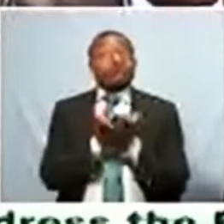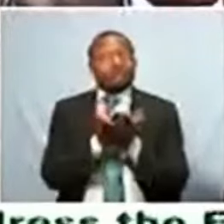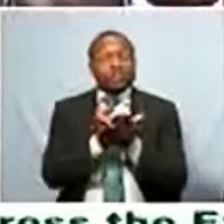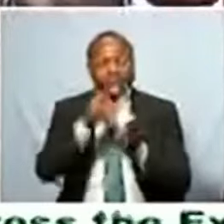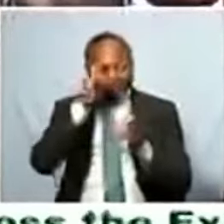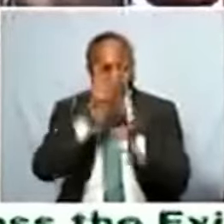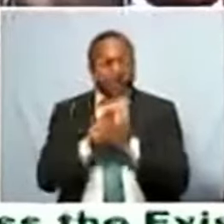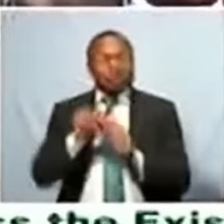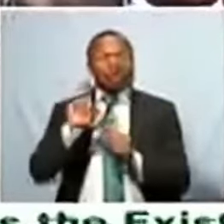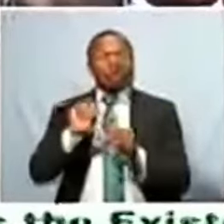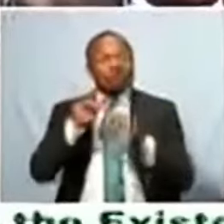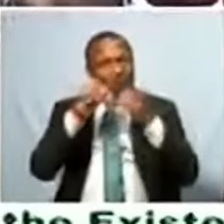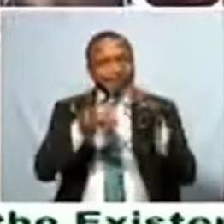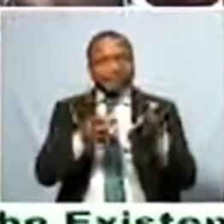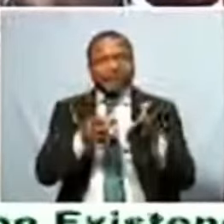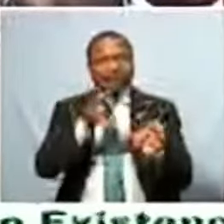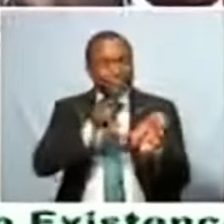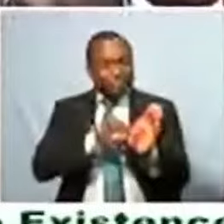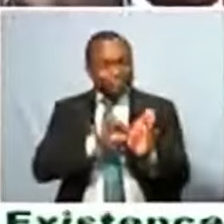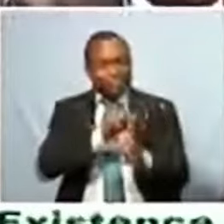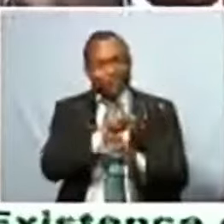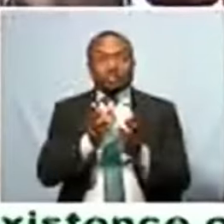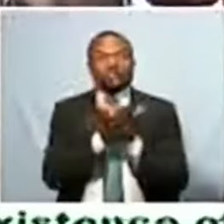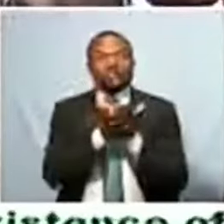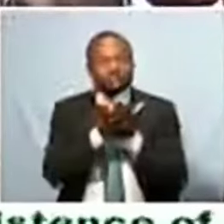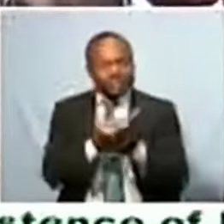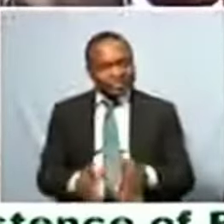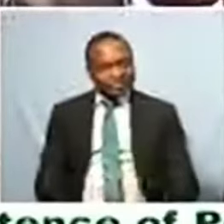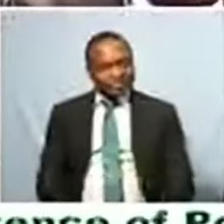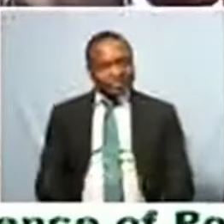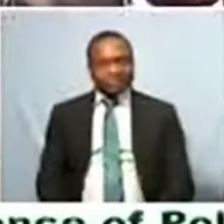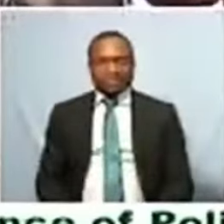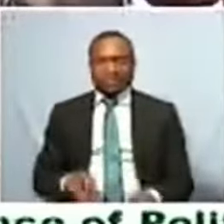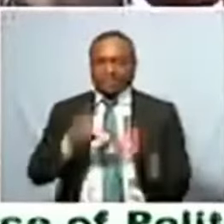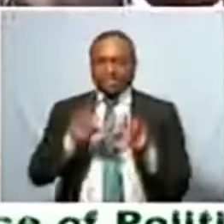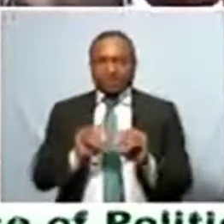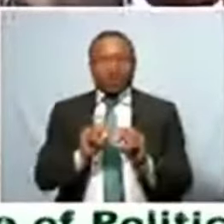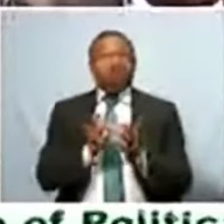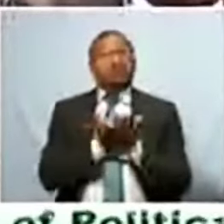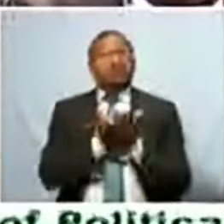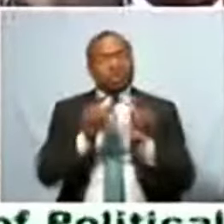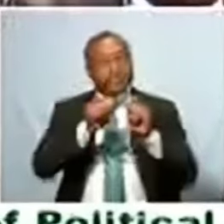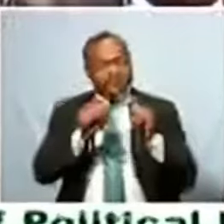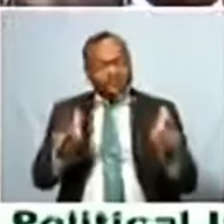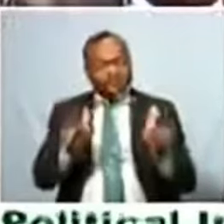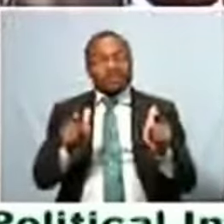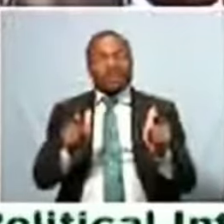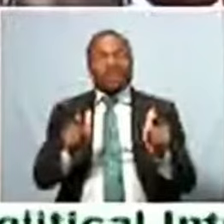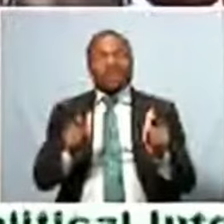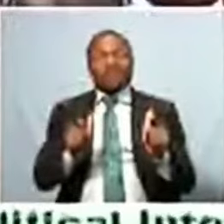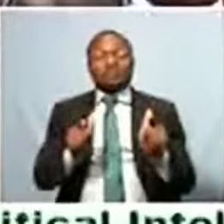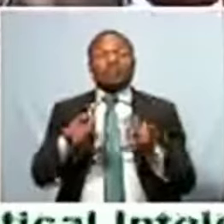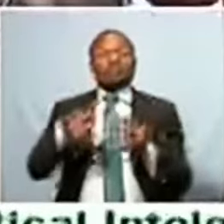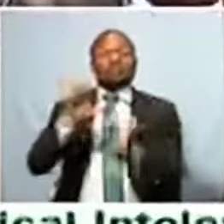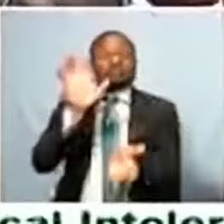there will be no one to give diesel for those boats. Not even canoes, because even the crocodiles will be